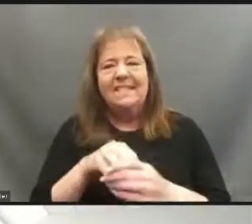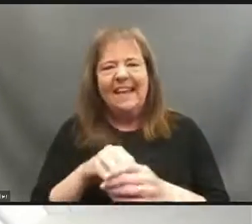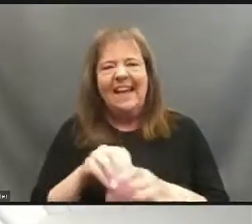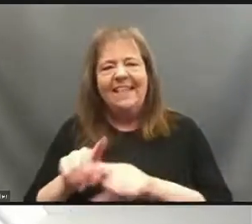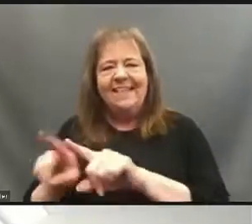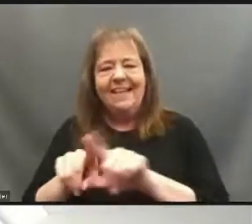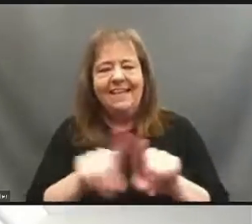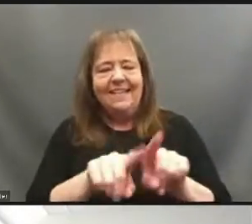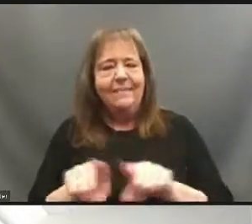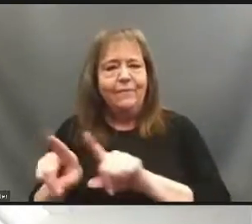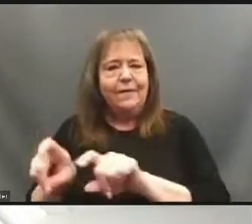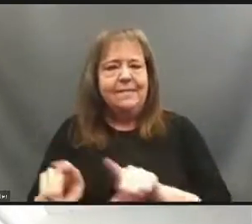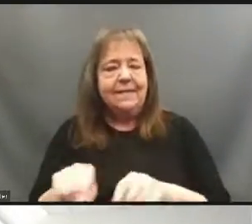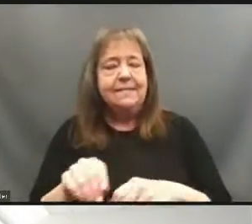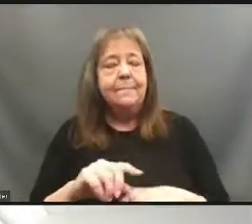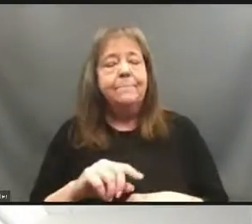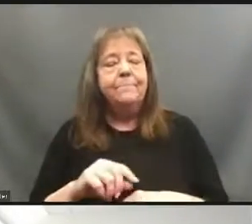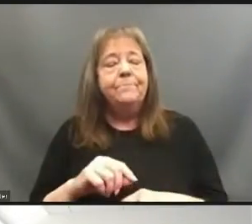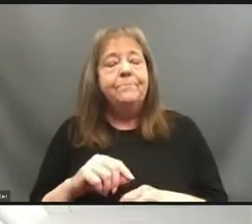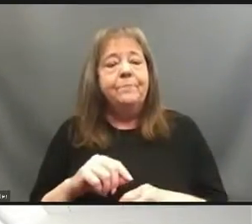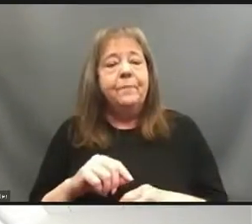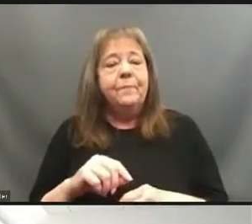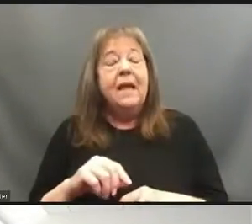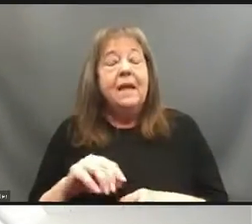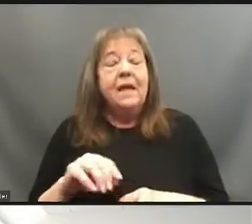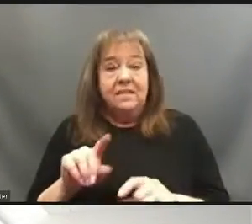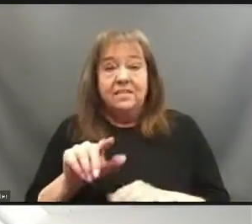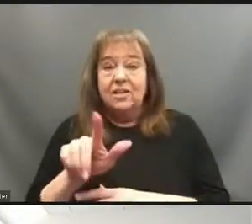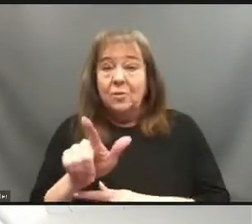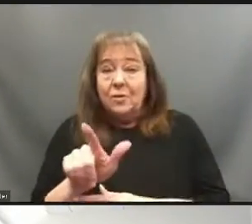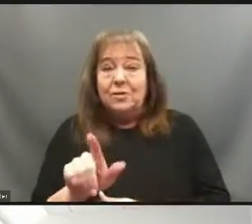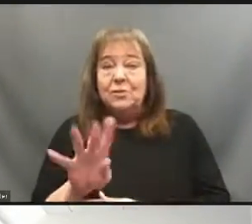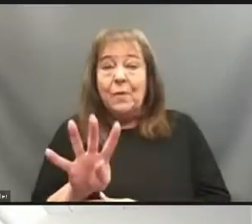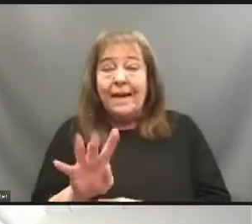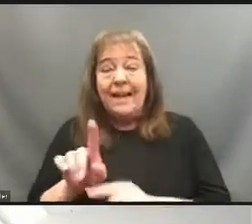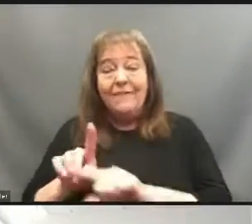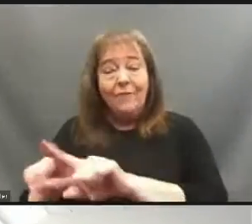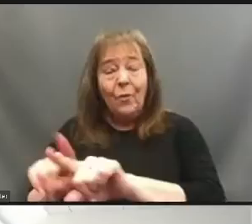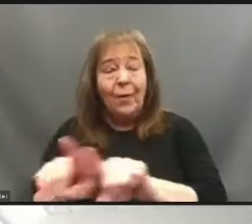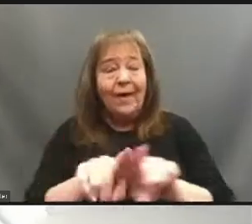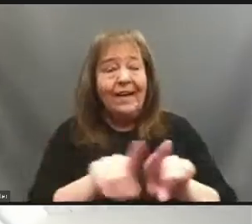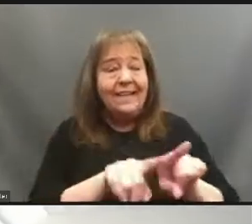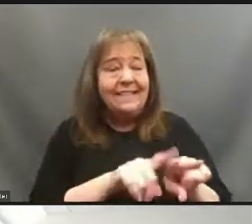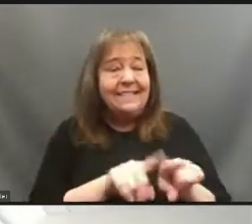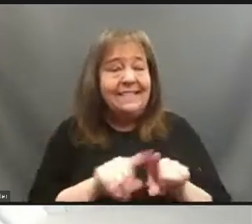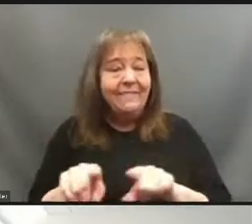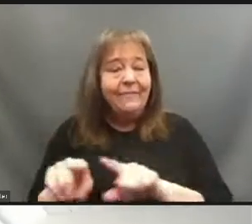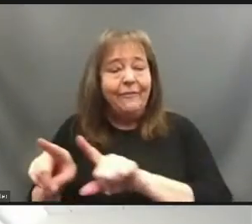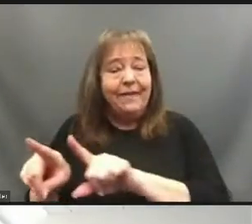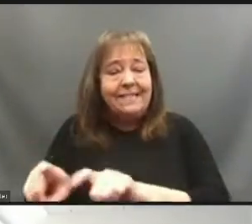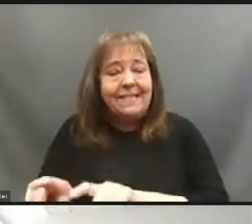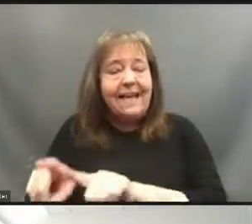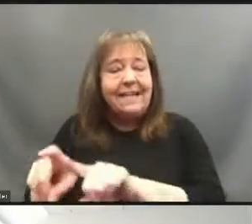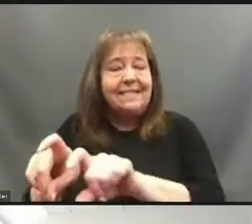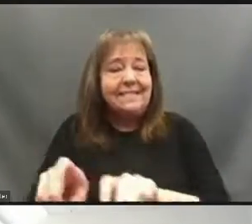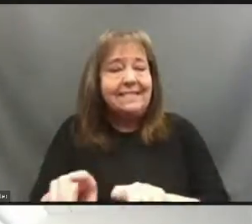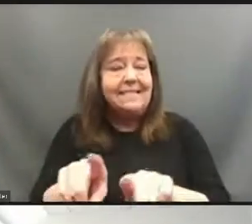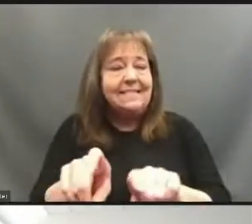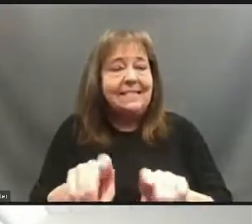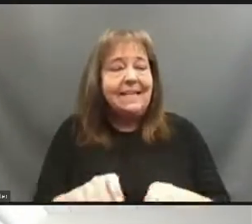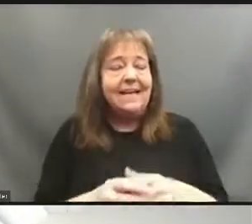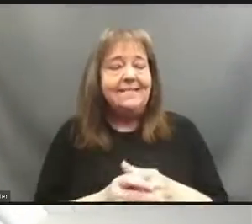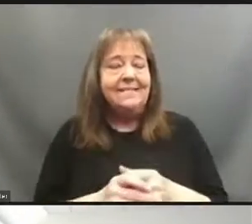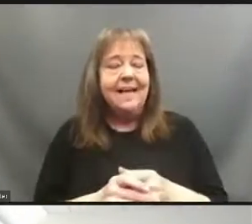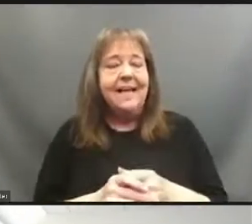only 3 trials out of those 24 that really, at the beginning of the structure